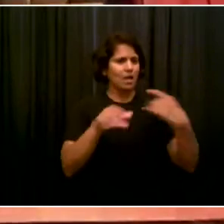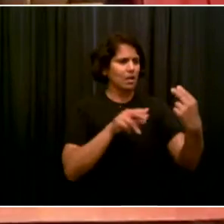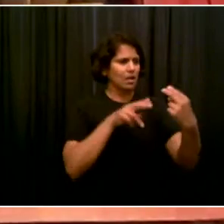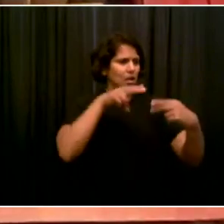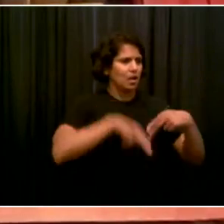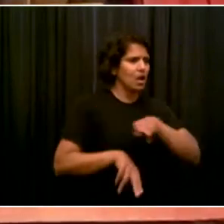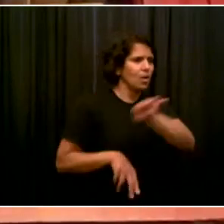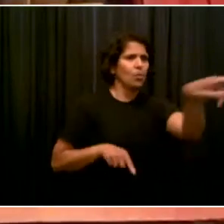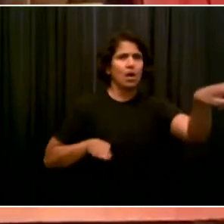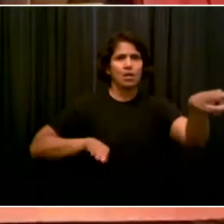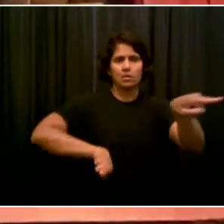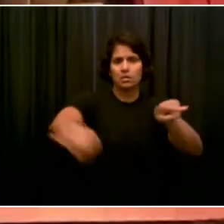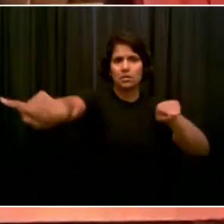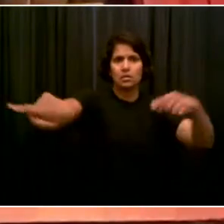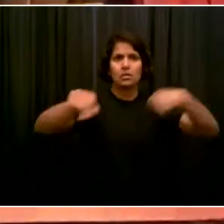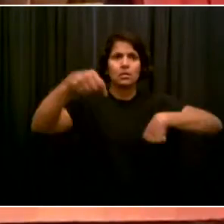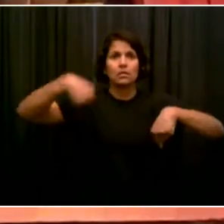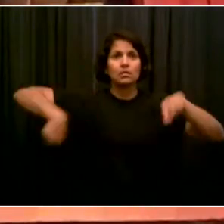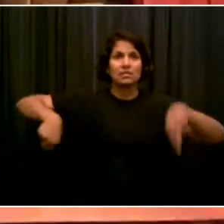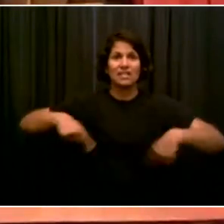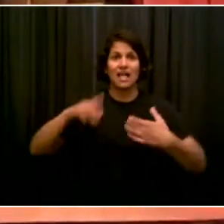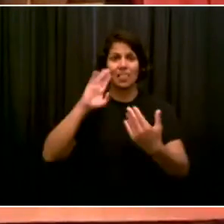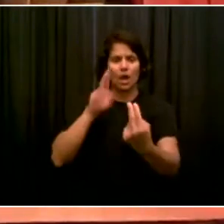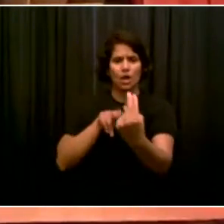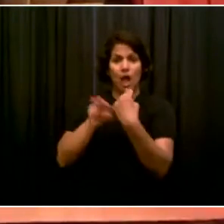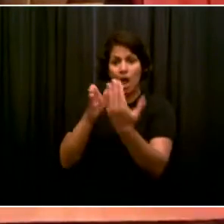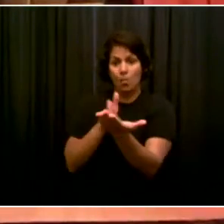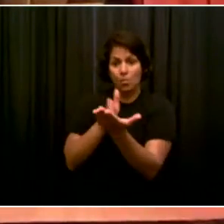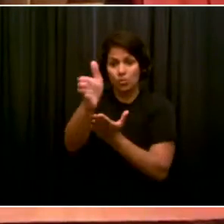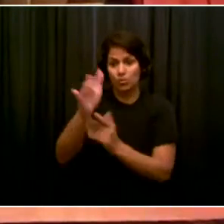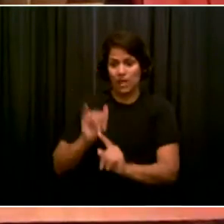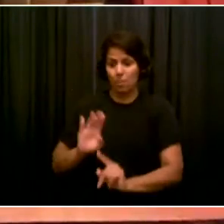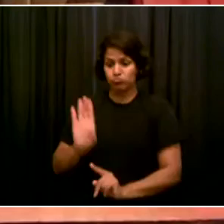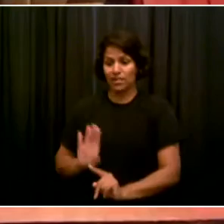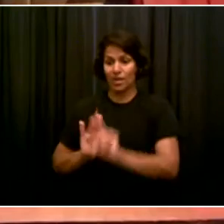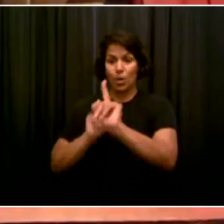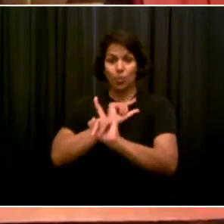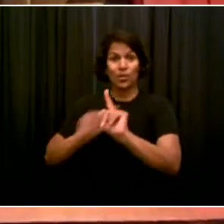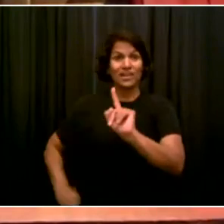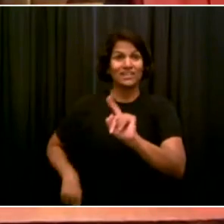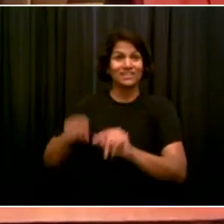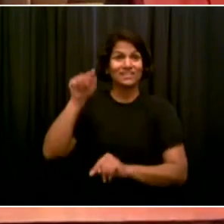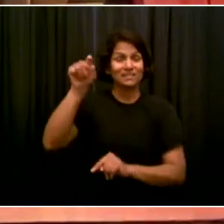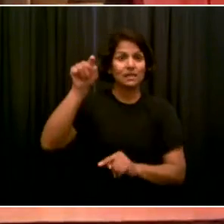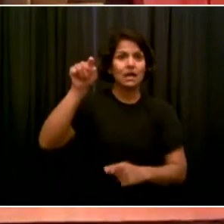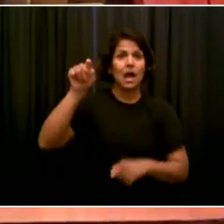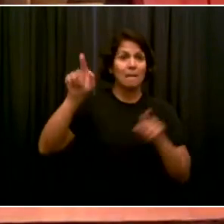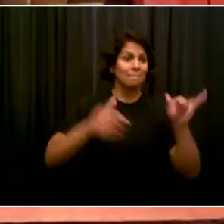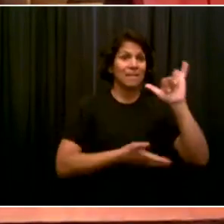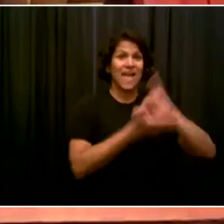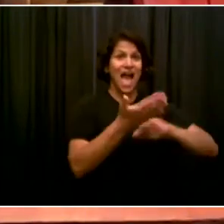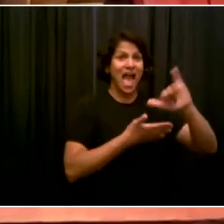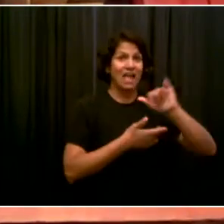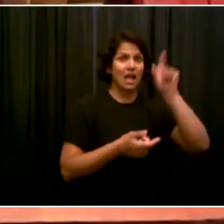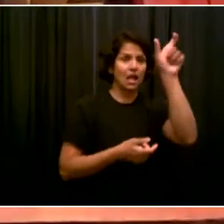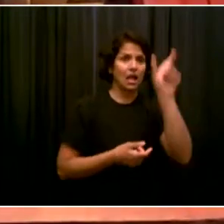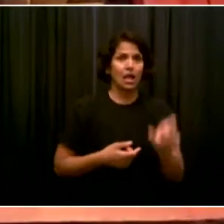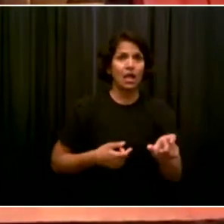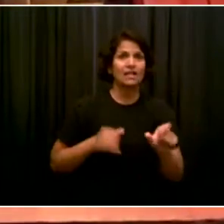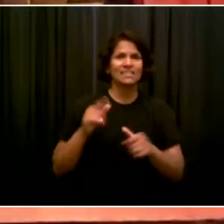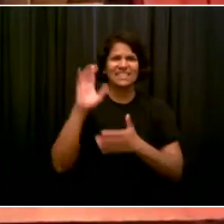through, or Columbia, the Columbia waterfront and Carroll Gardens.